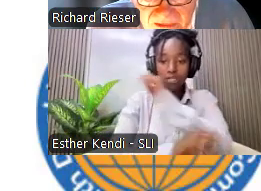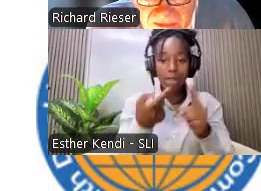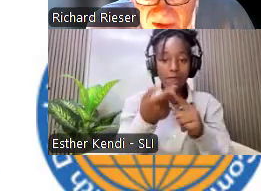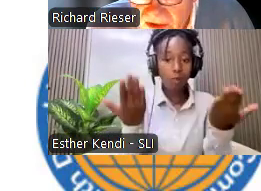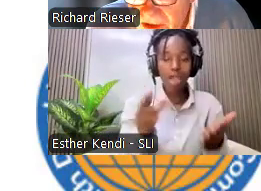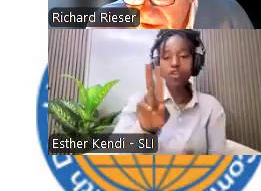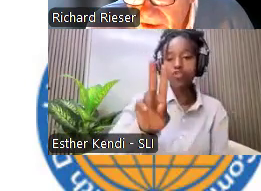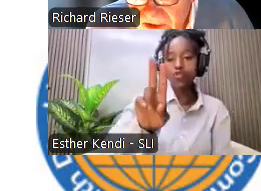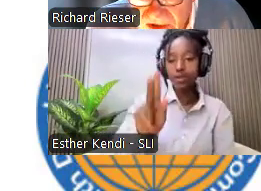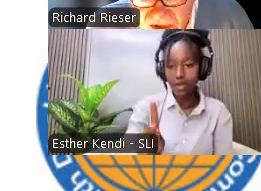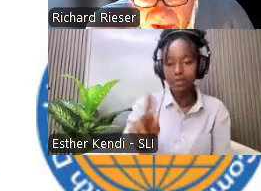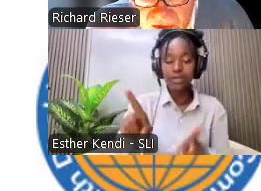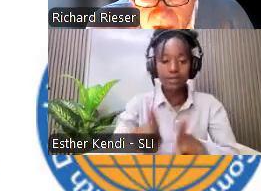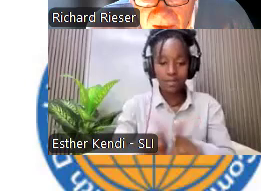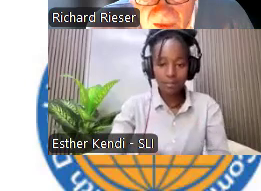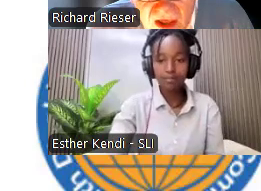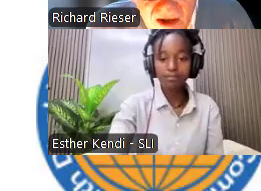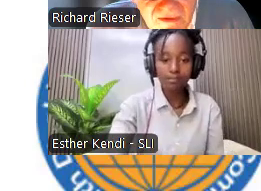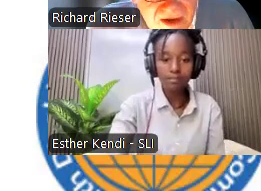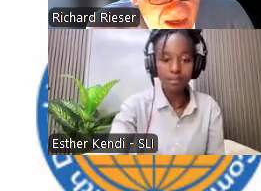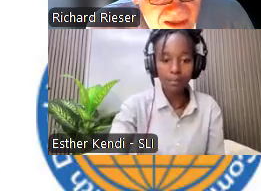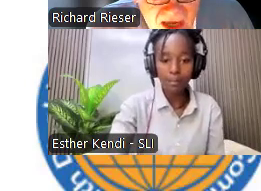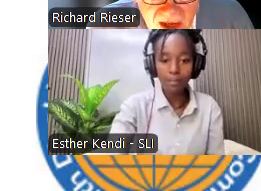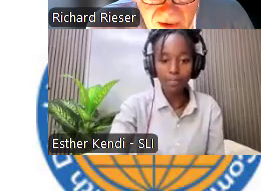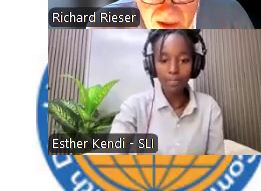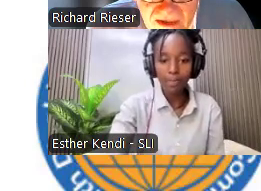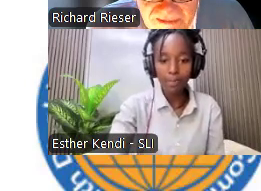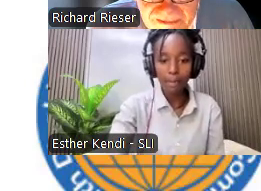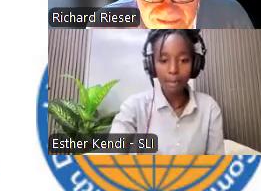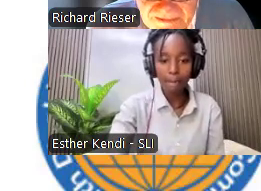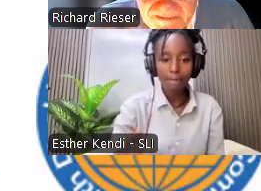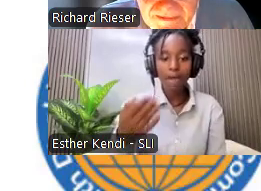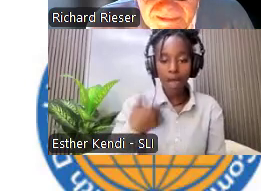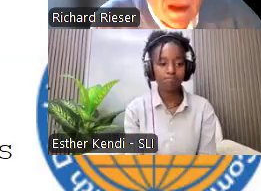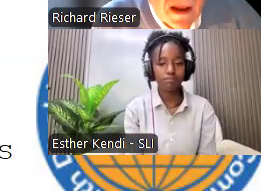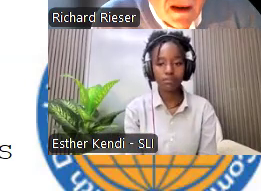looking for them to join as well. Can we have the next slide, please?